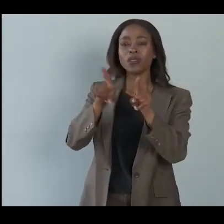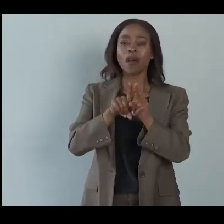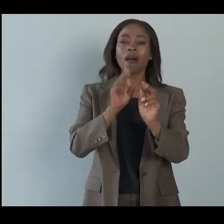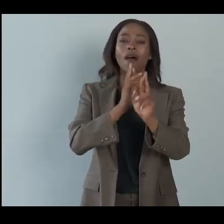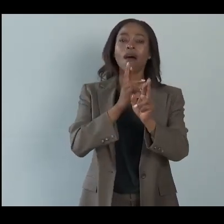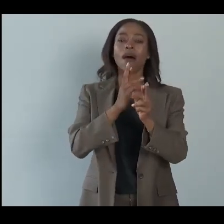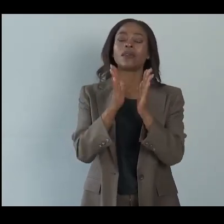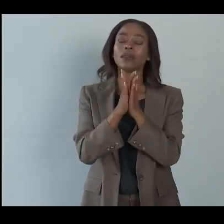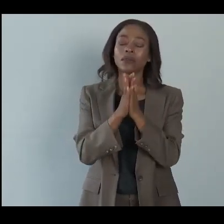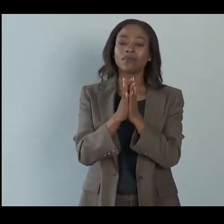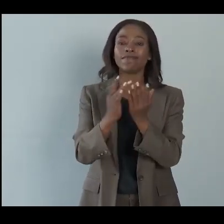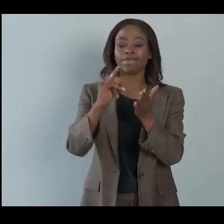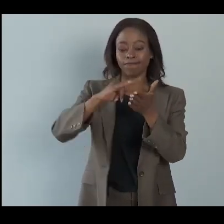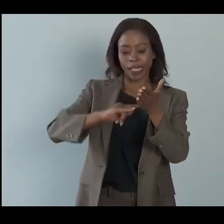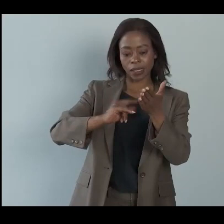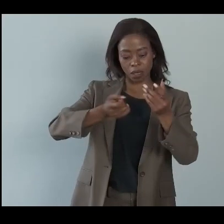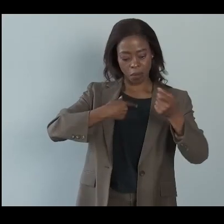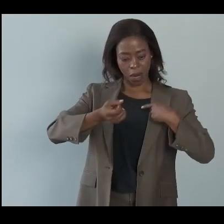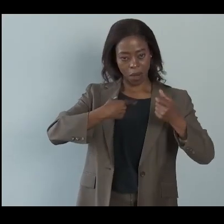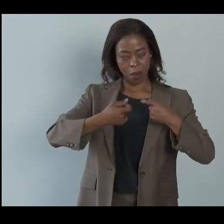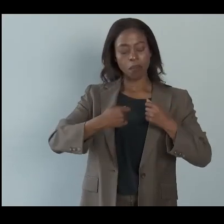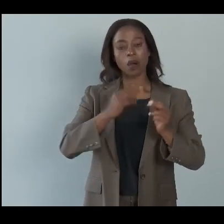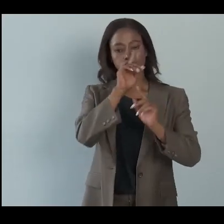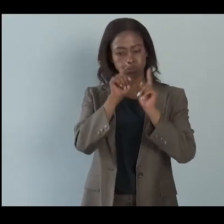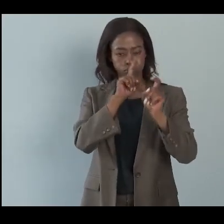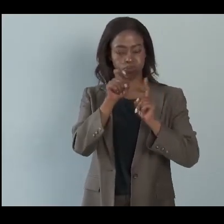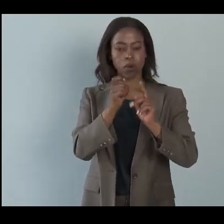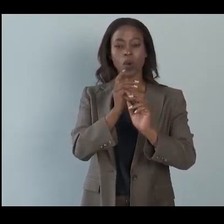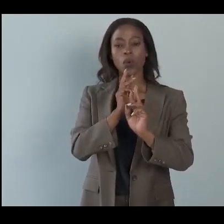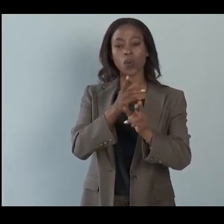questions you have into the chat box or via the conference call line.